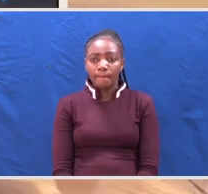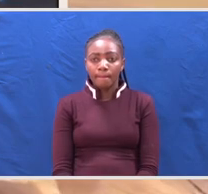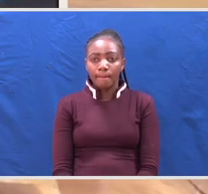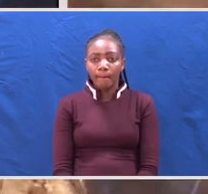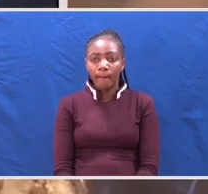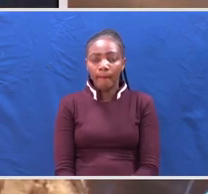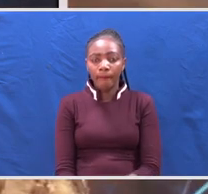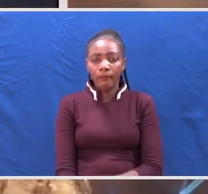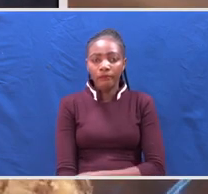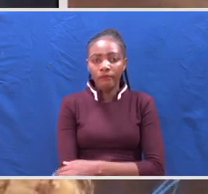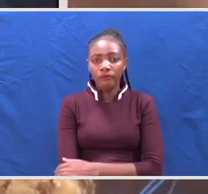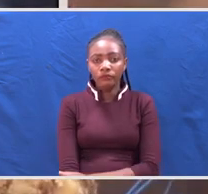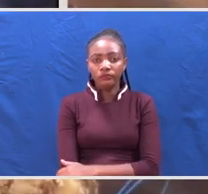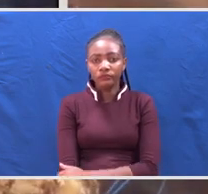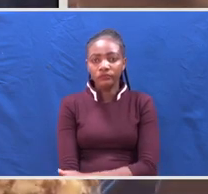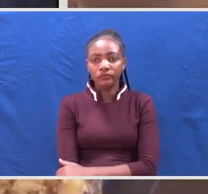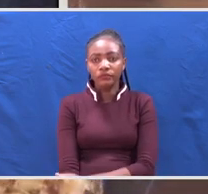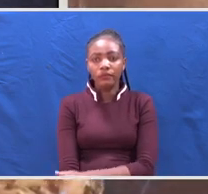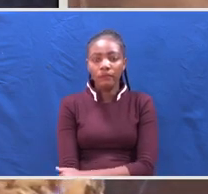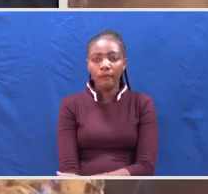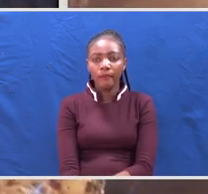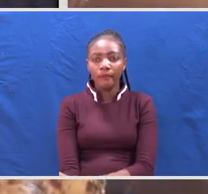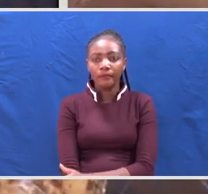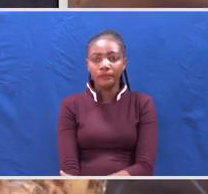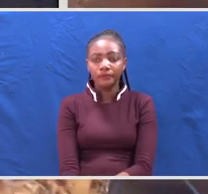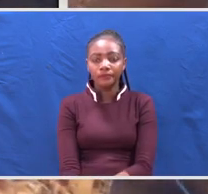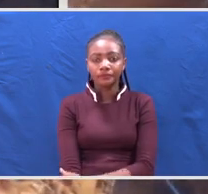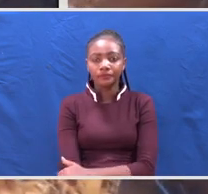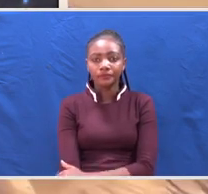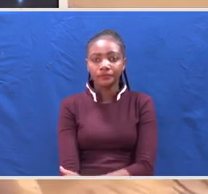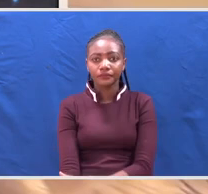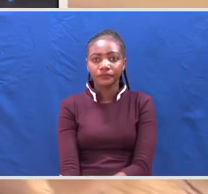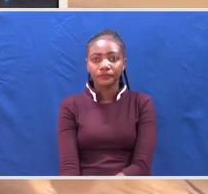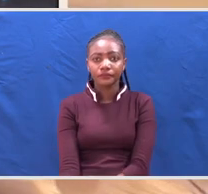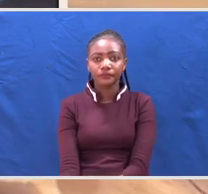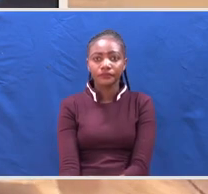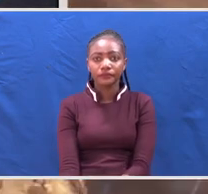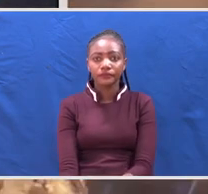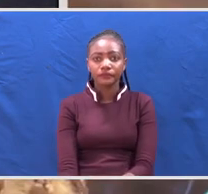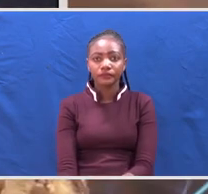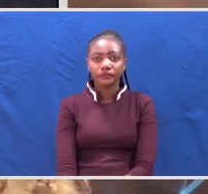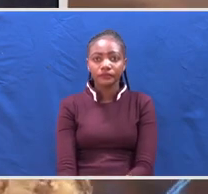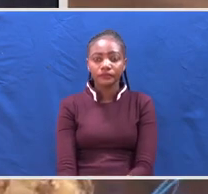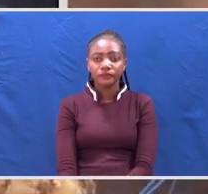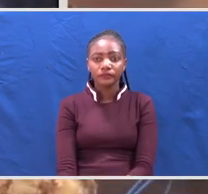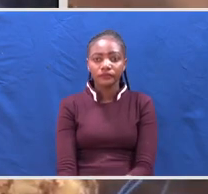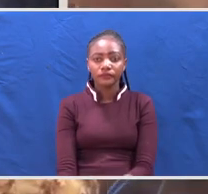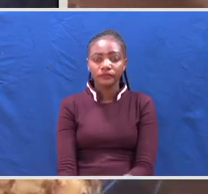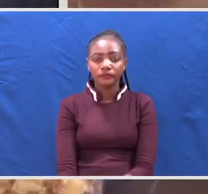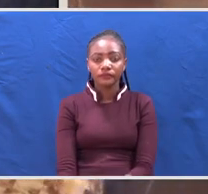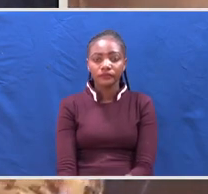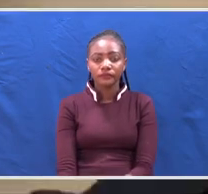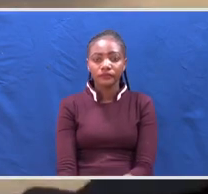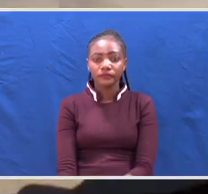of smell and sight to locate food. However, their feet are weak and can't carry